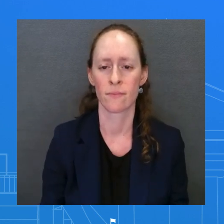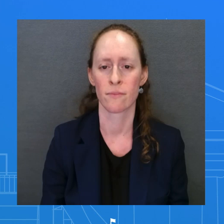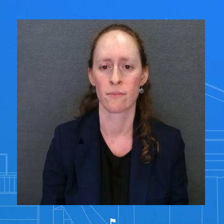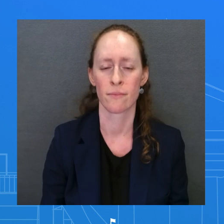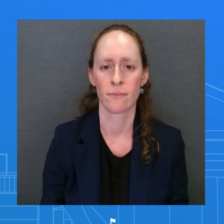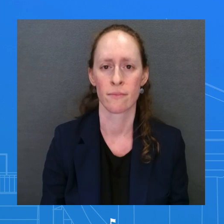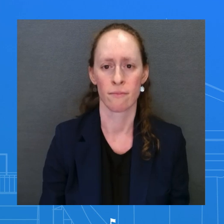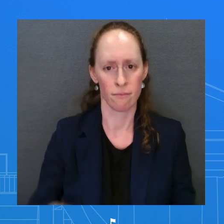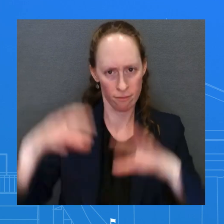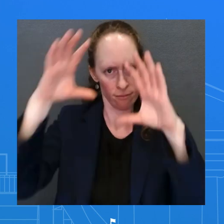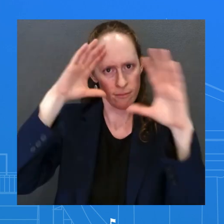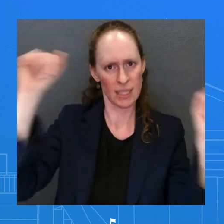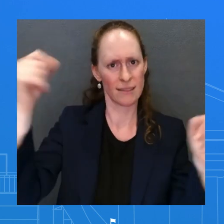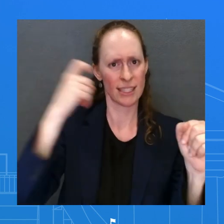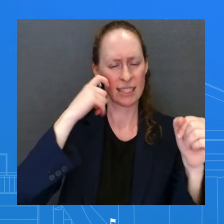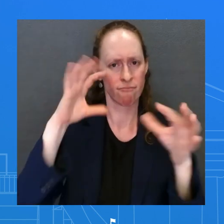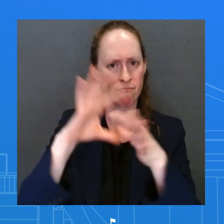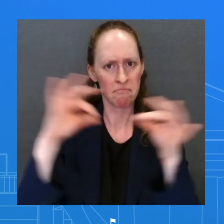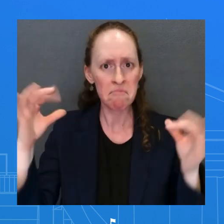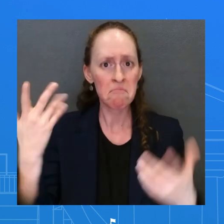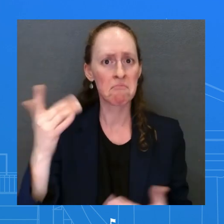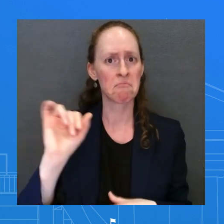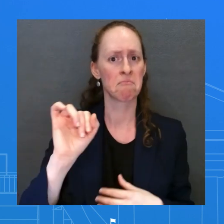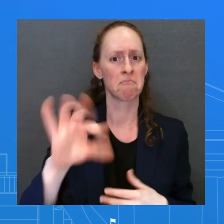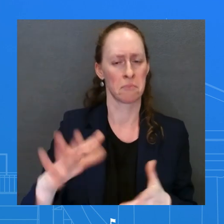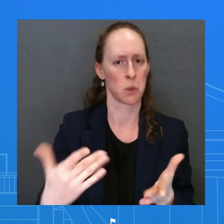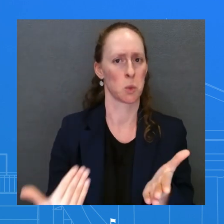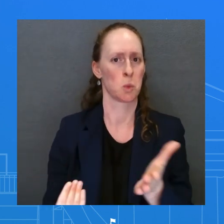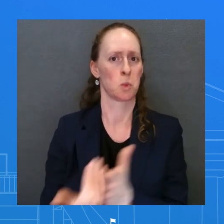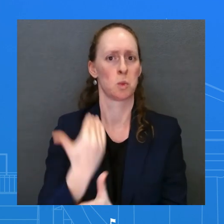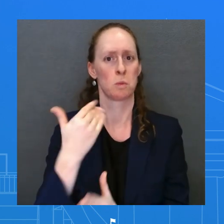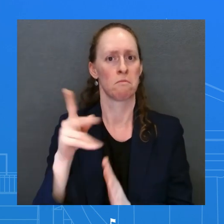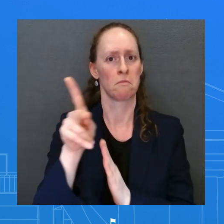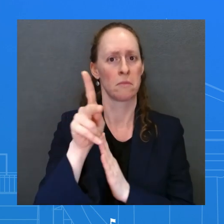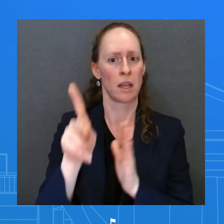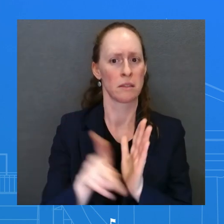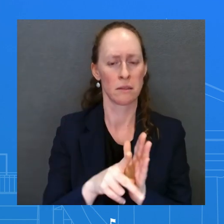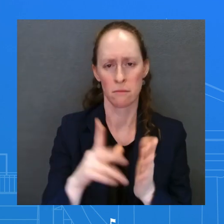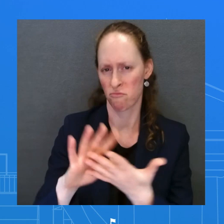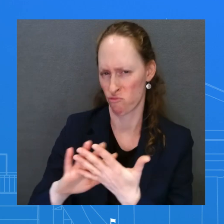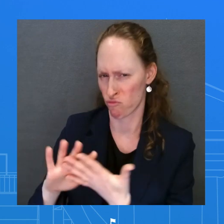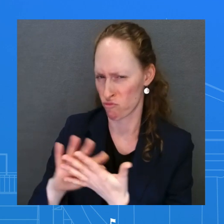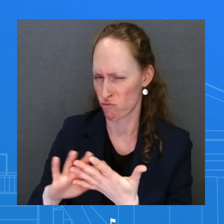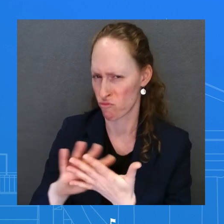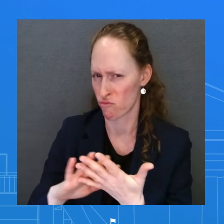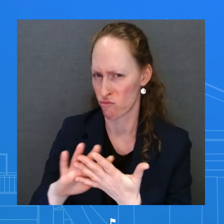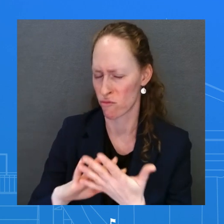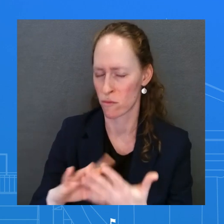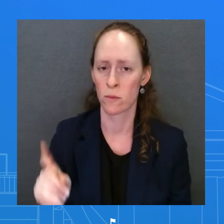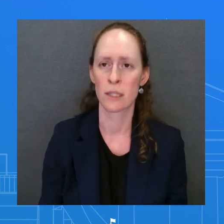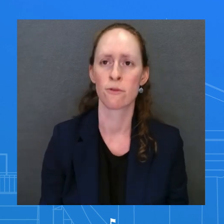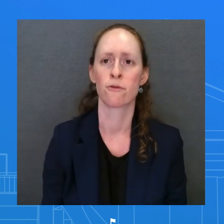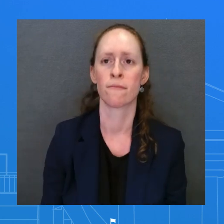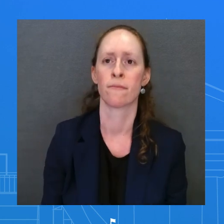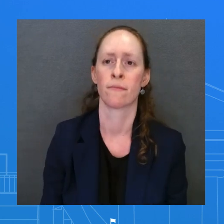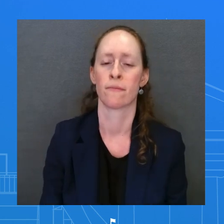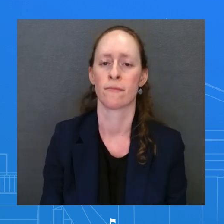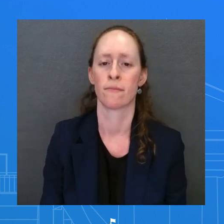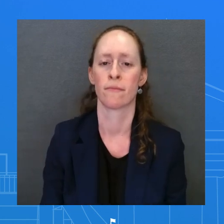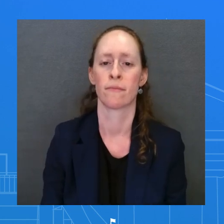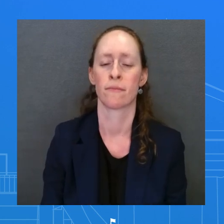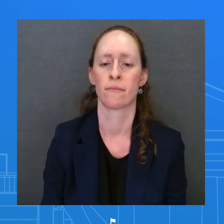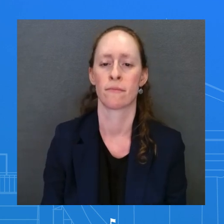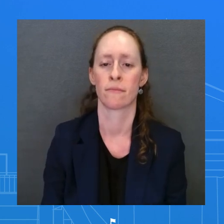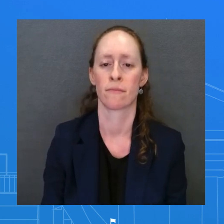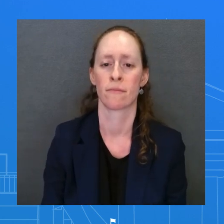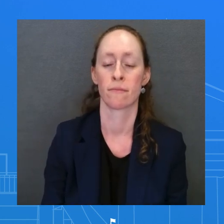his policies repackaged? So I think what you'll see from the president next week, and we'll certainly have more and